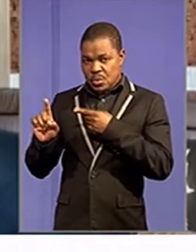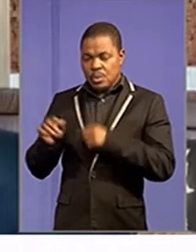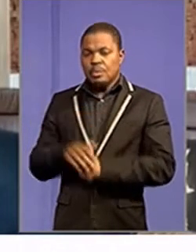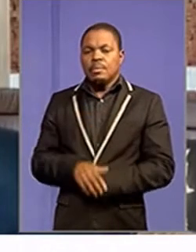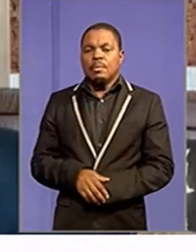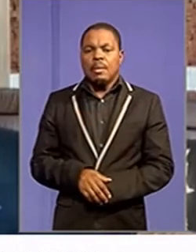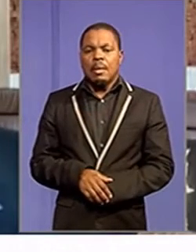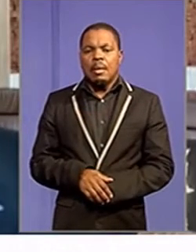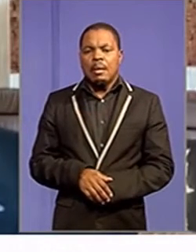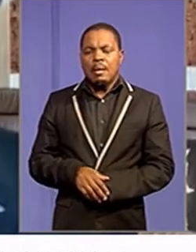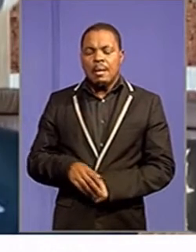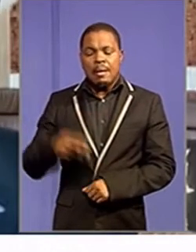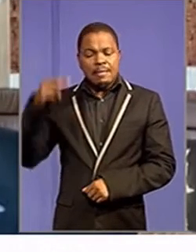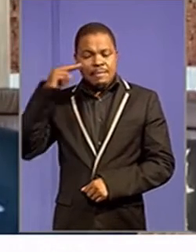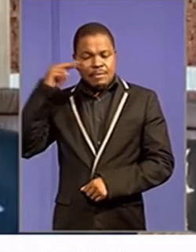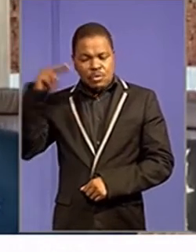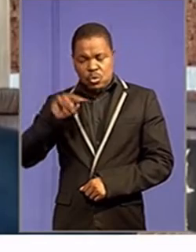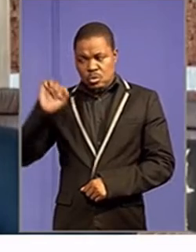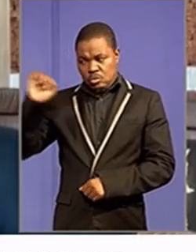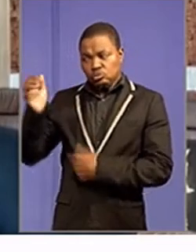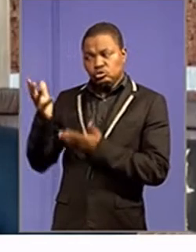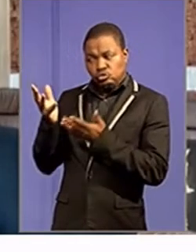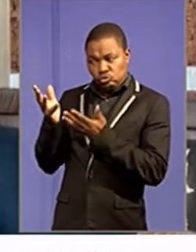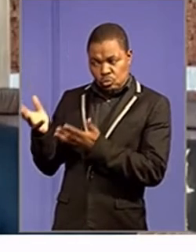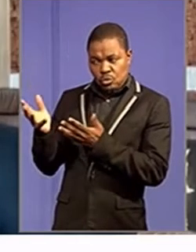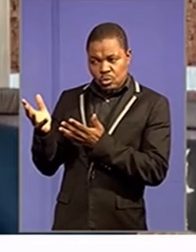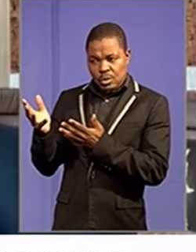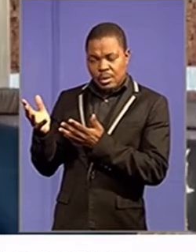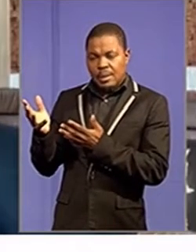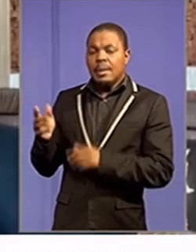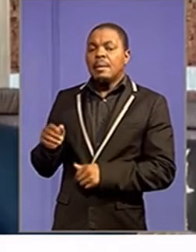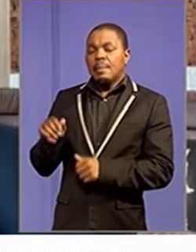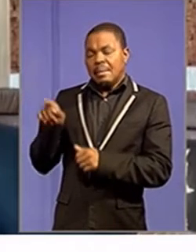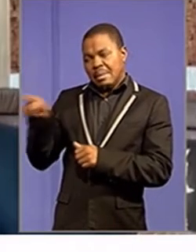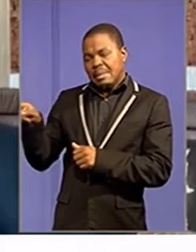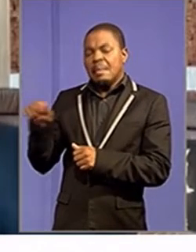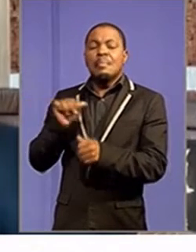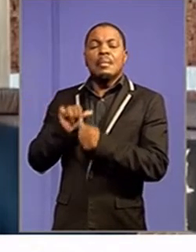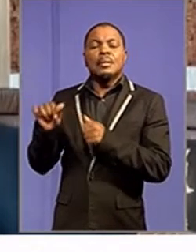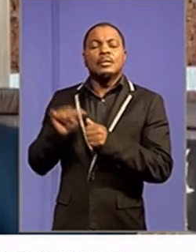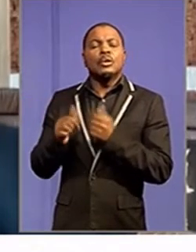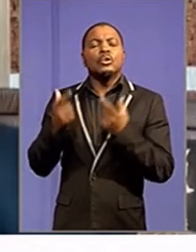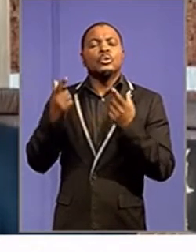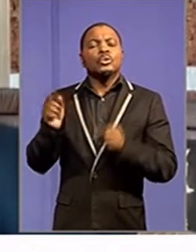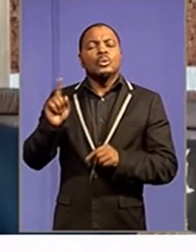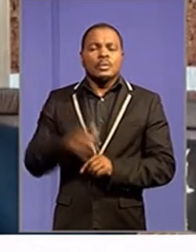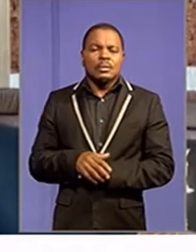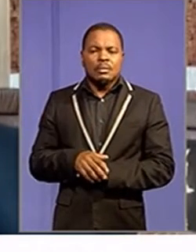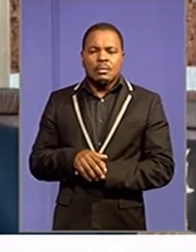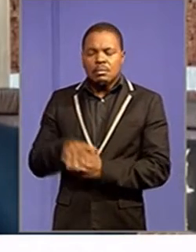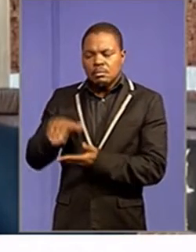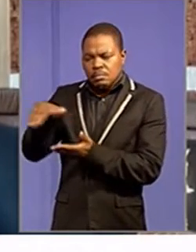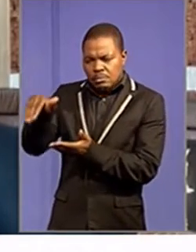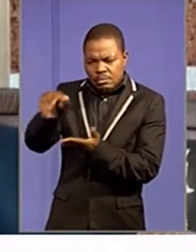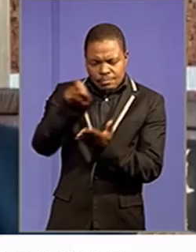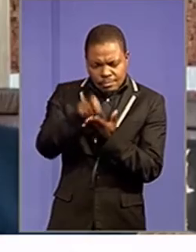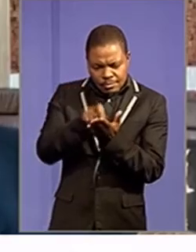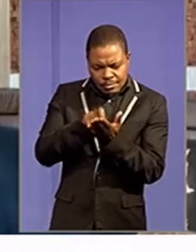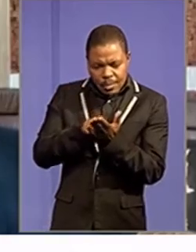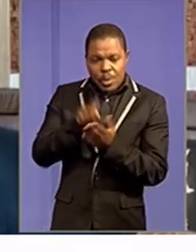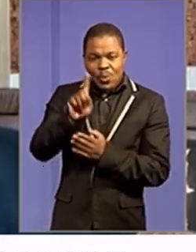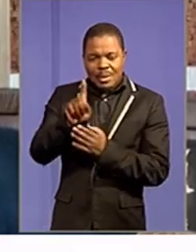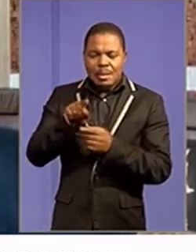held the views that she holds here, she would at least have some facts to back